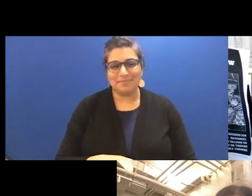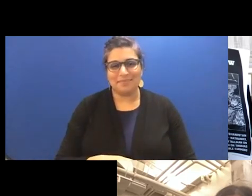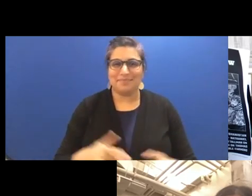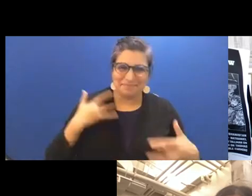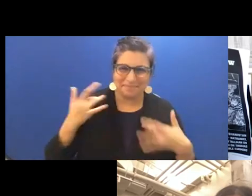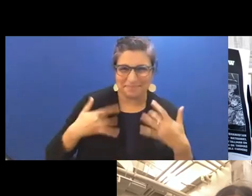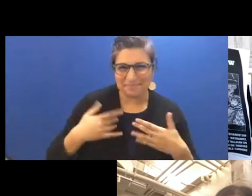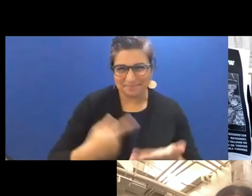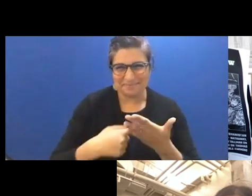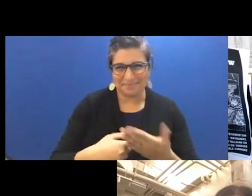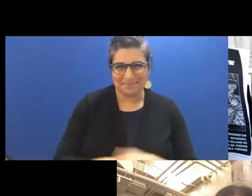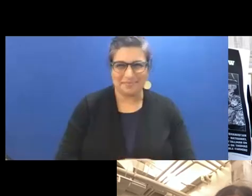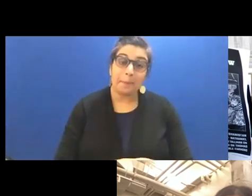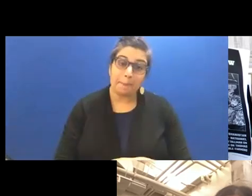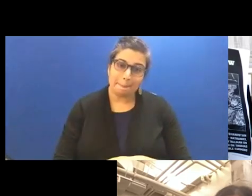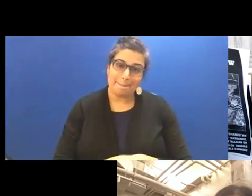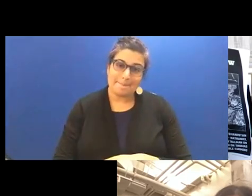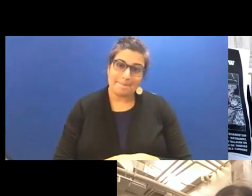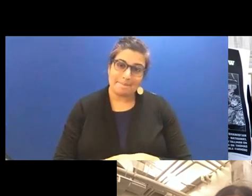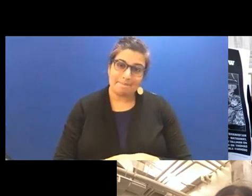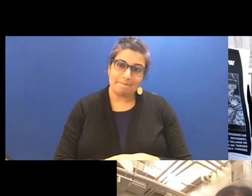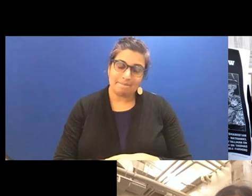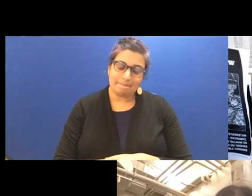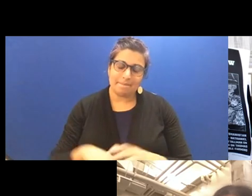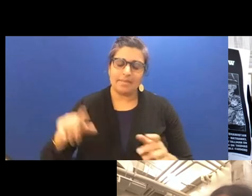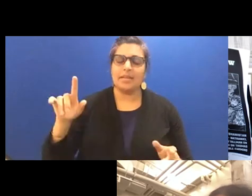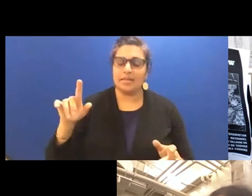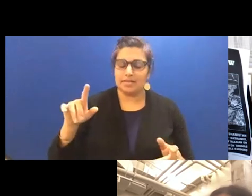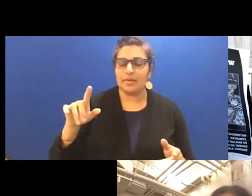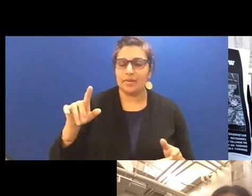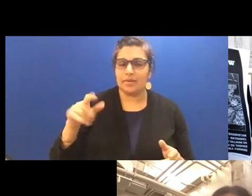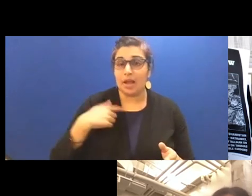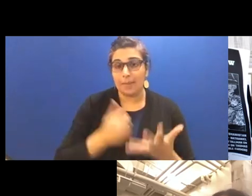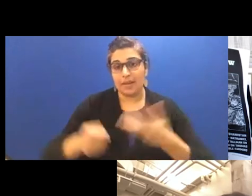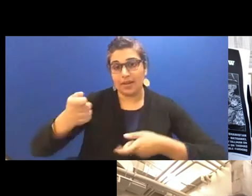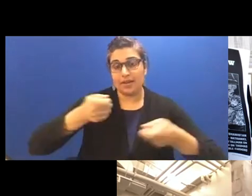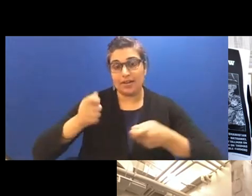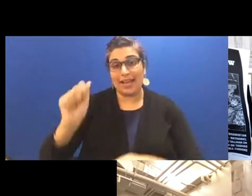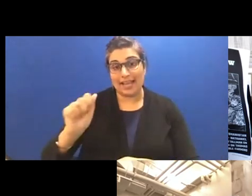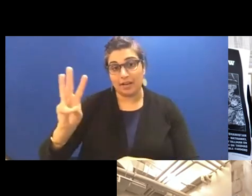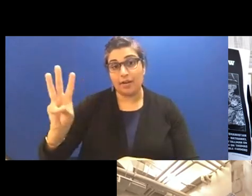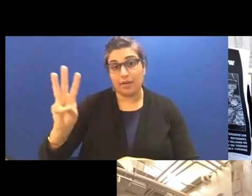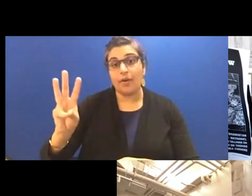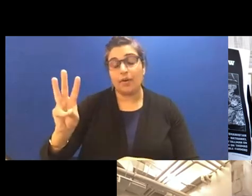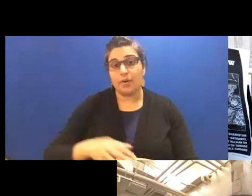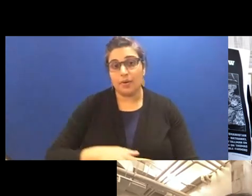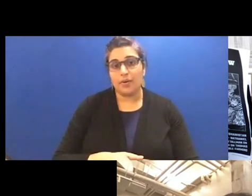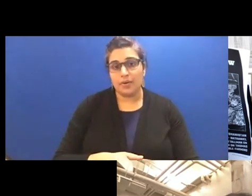excited for the conversation. So as Lily mentioned in my bio, I'm the executive director of the Asian American Writers